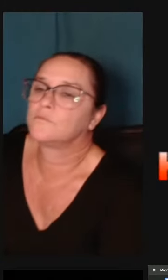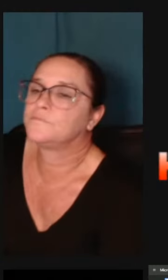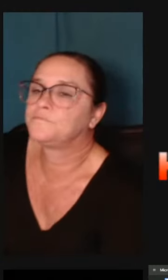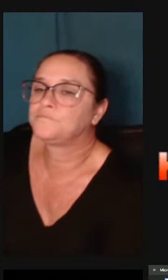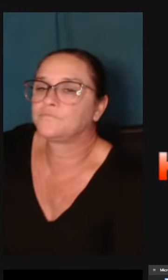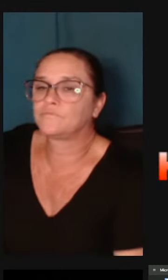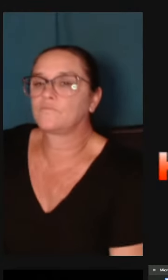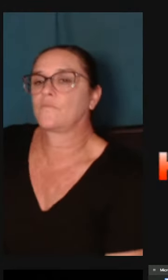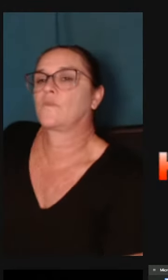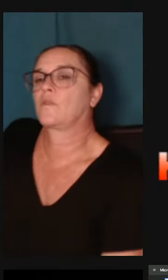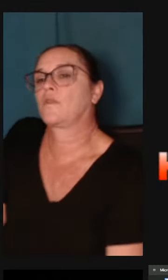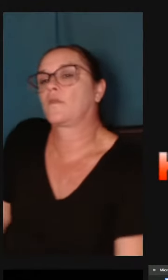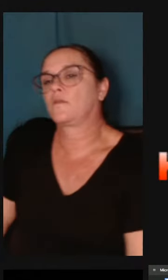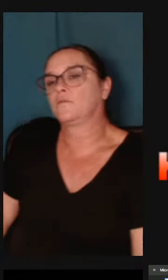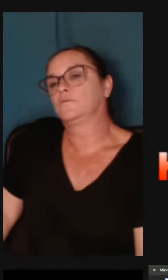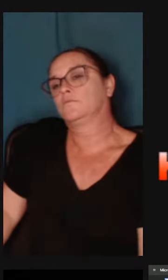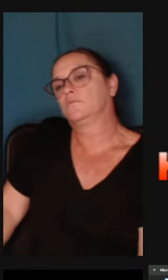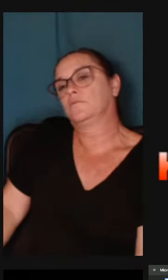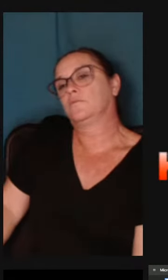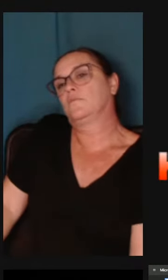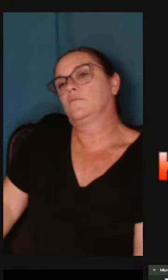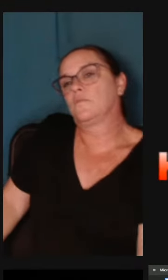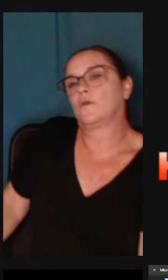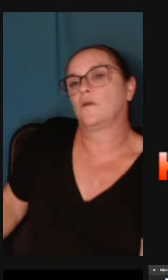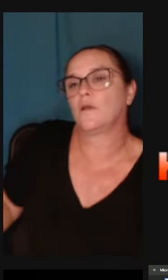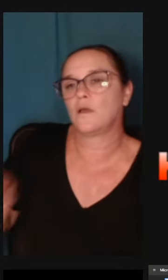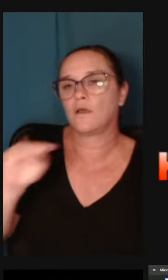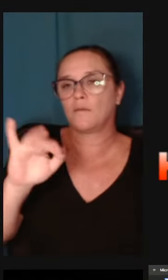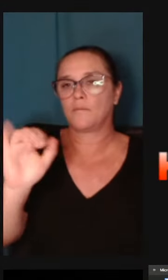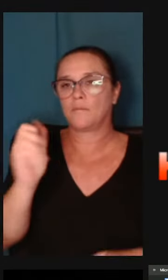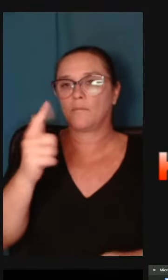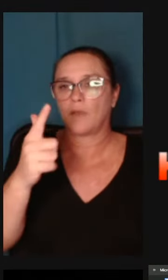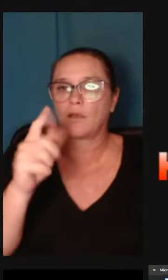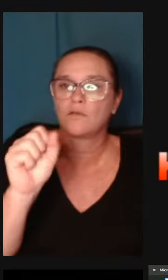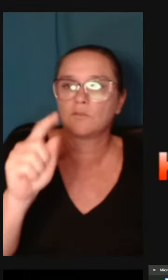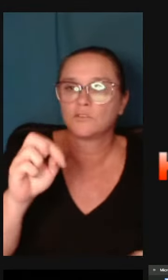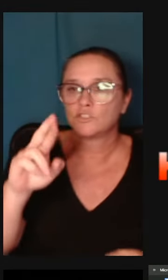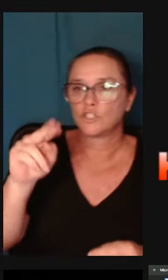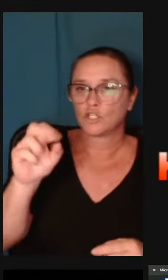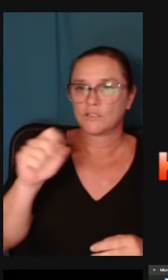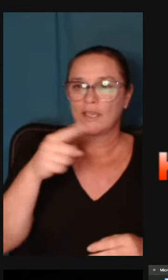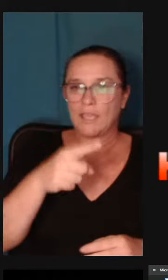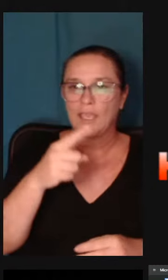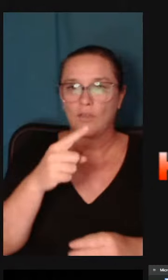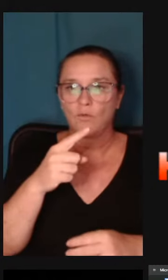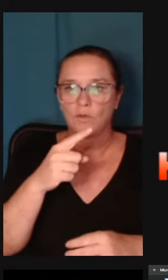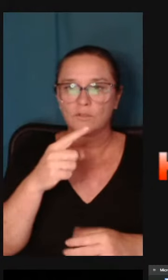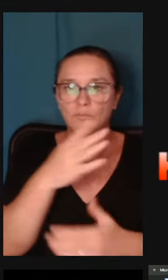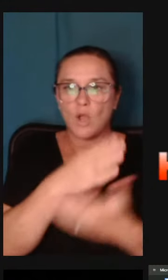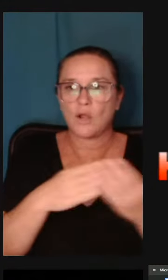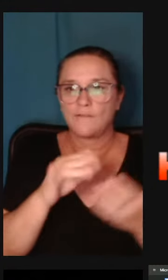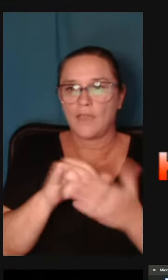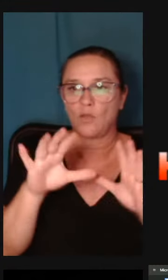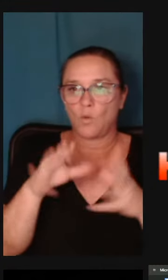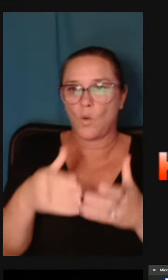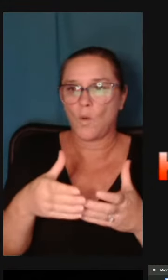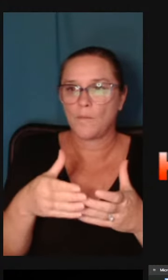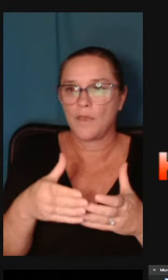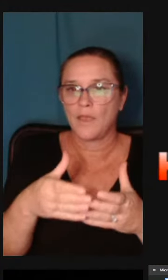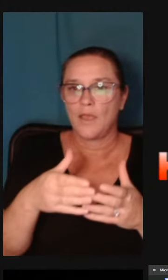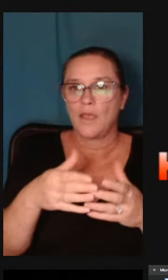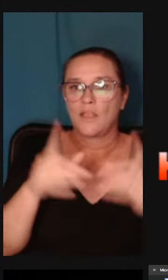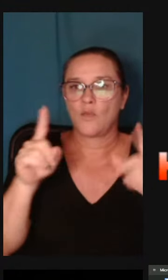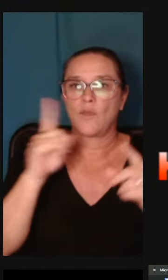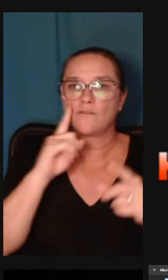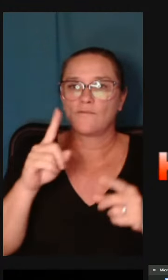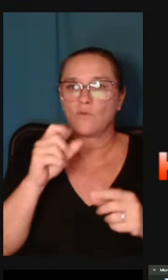So Michael Stearns was part of Boy Scout Troop 77 that set out for their annual Thanksgiving